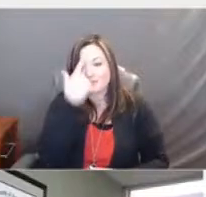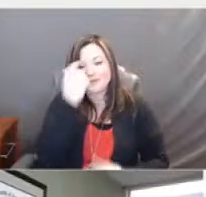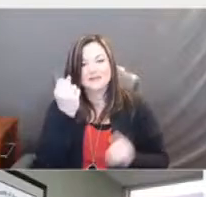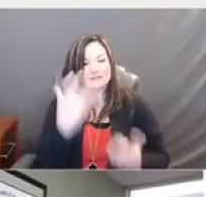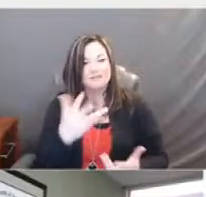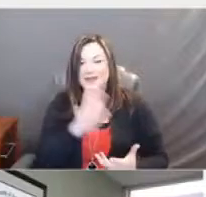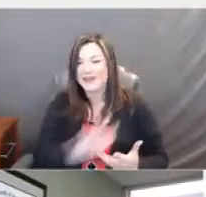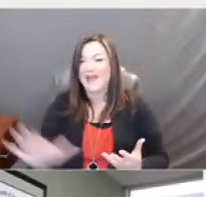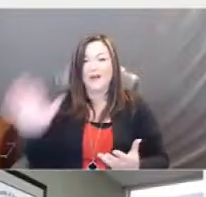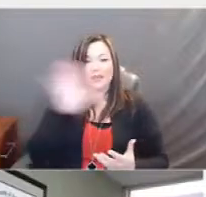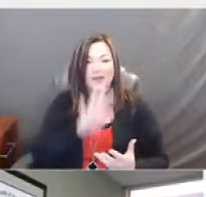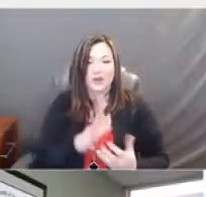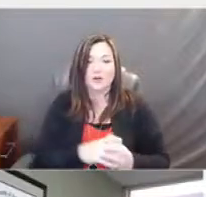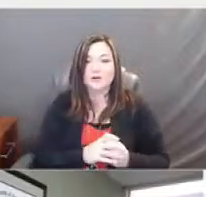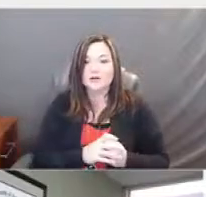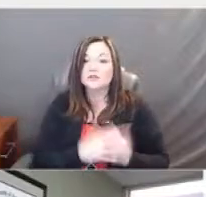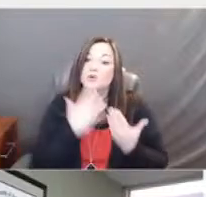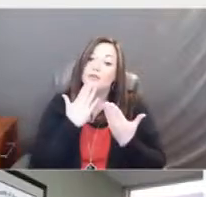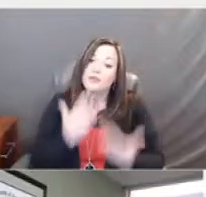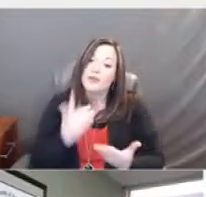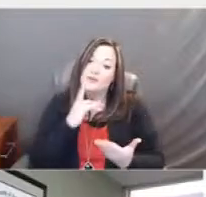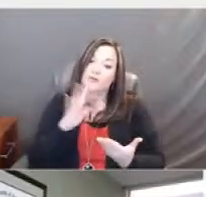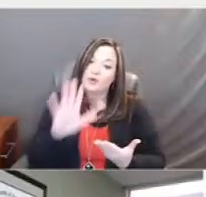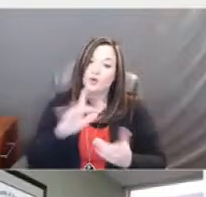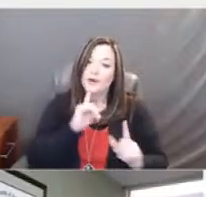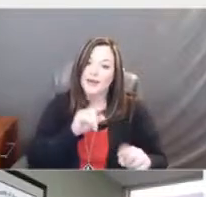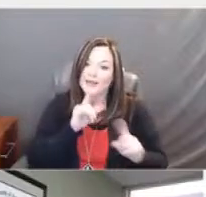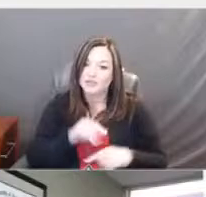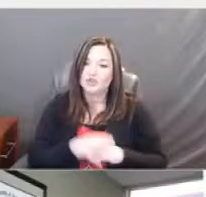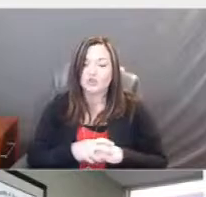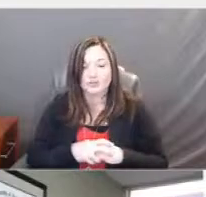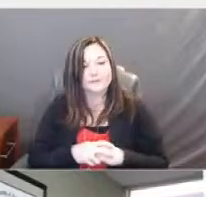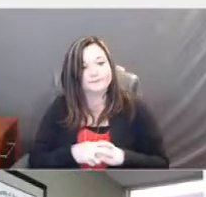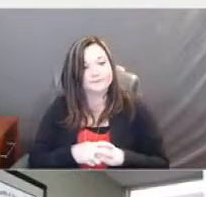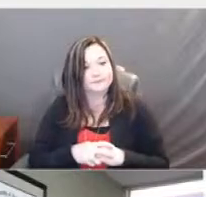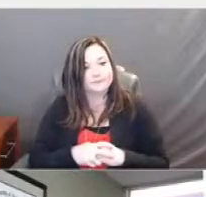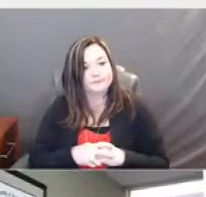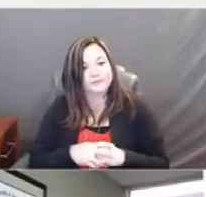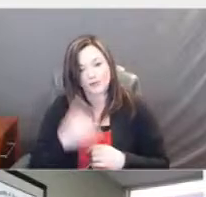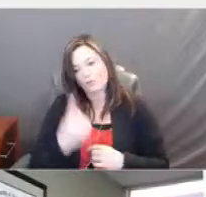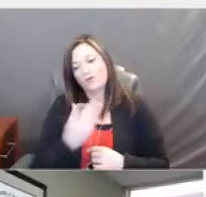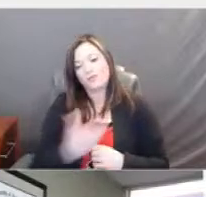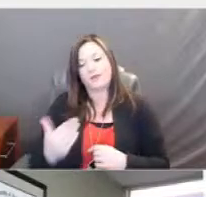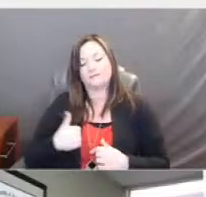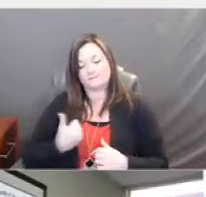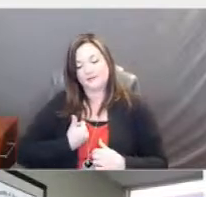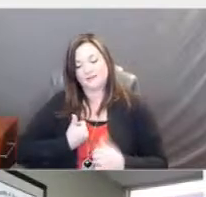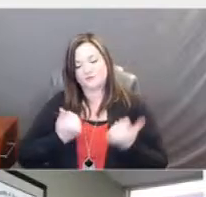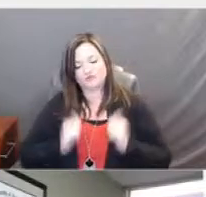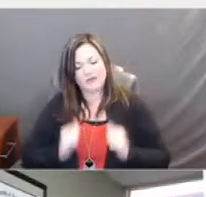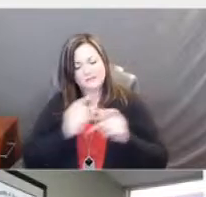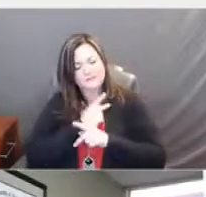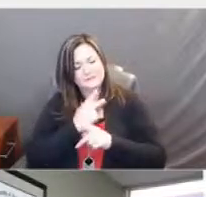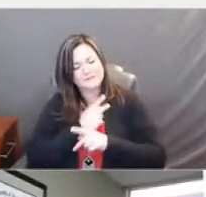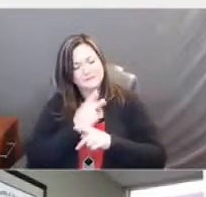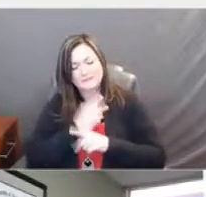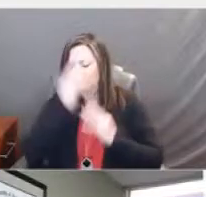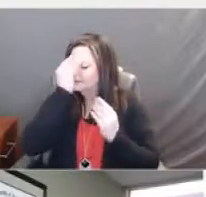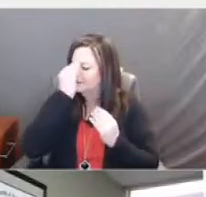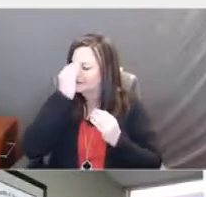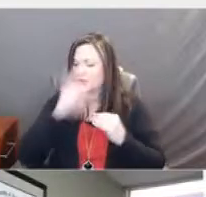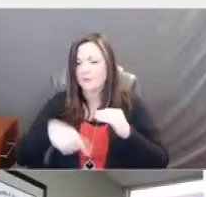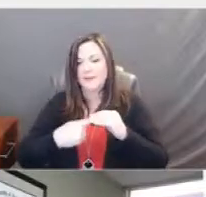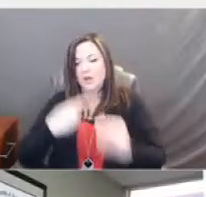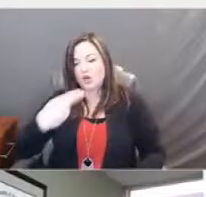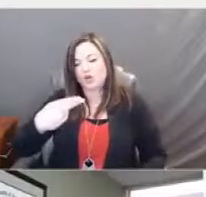of them, but thank you for your answers on that. One of the things I've been trying to figure out, and I thought more about it today, herd immunity.